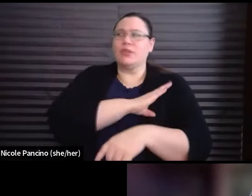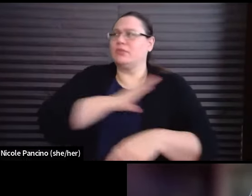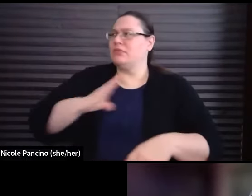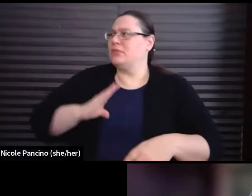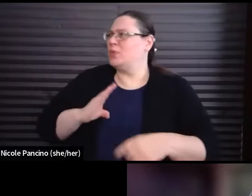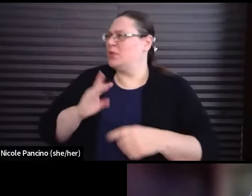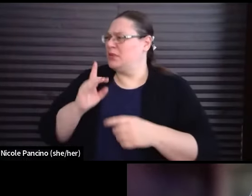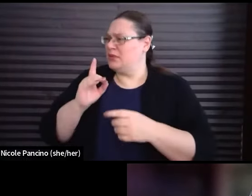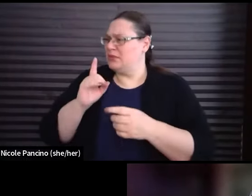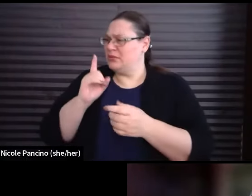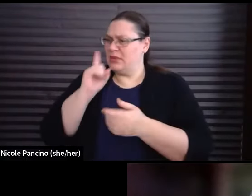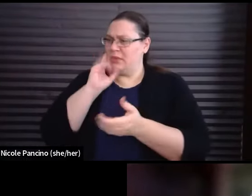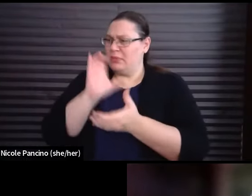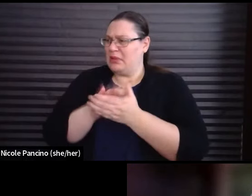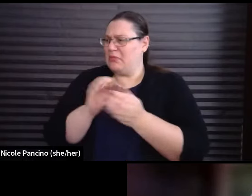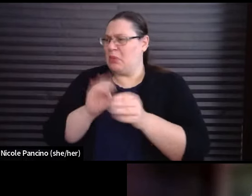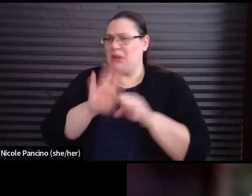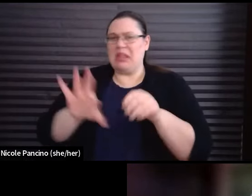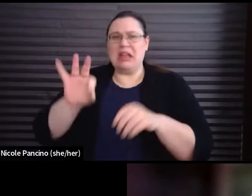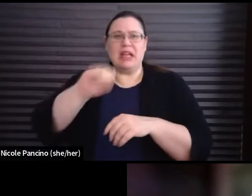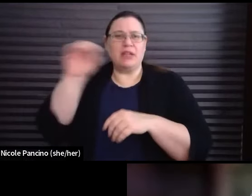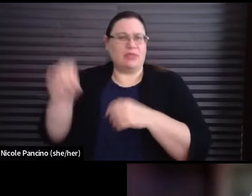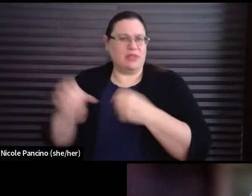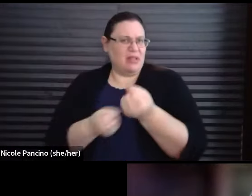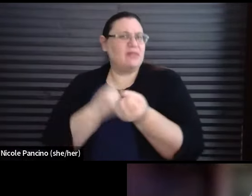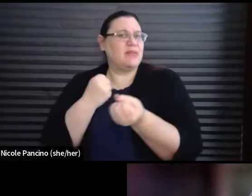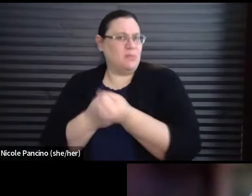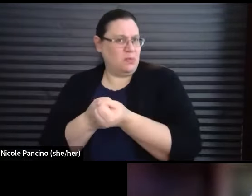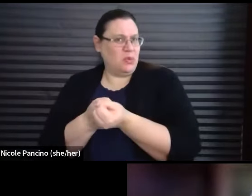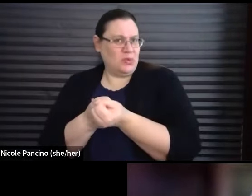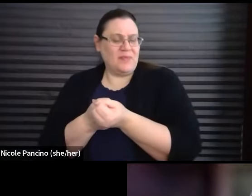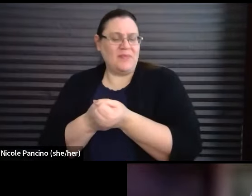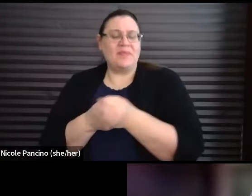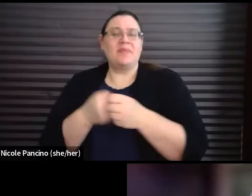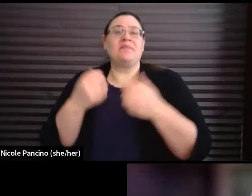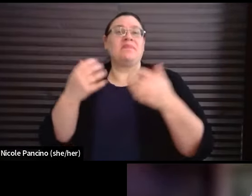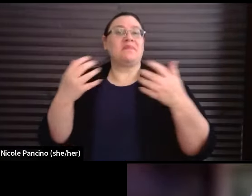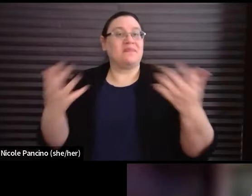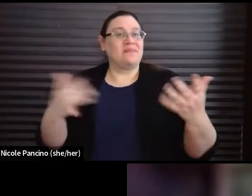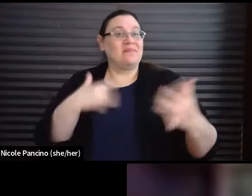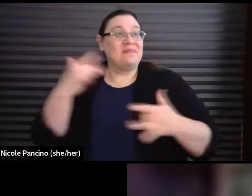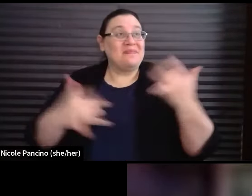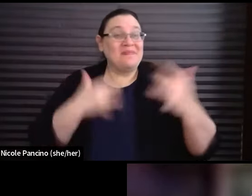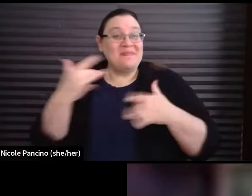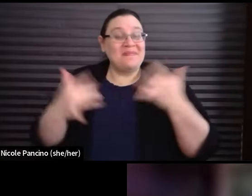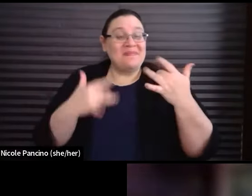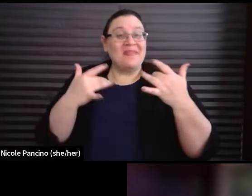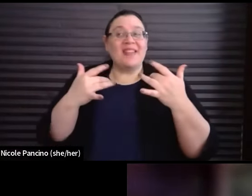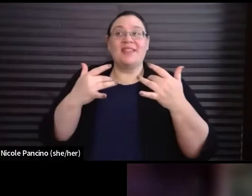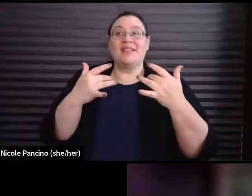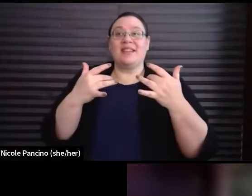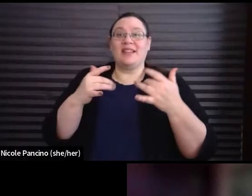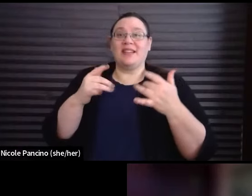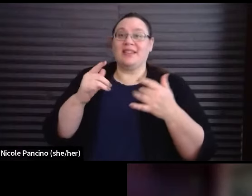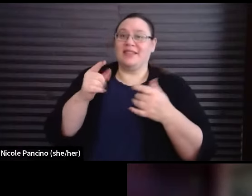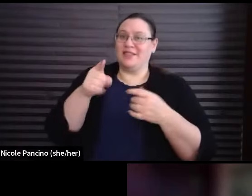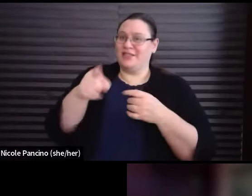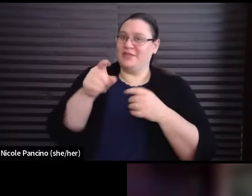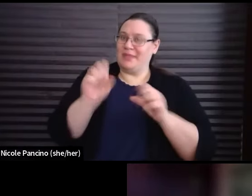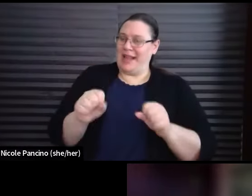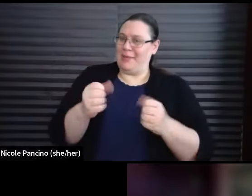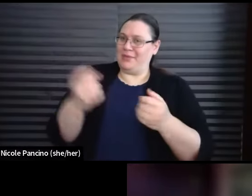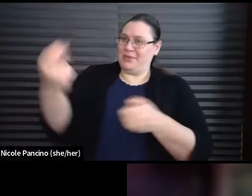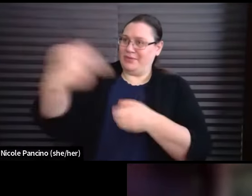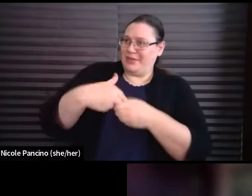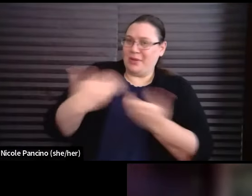over 90%. And so excited that Treslyn, you've been able to be here and walk